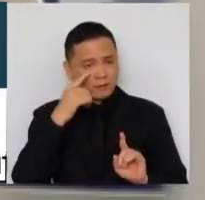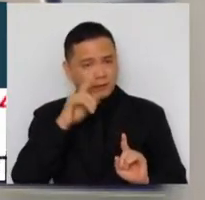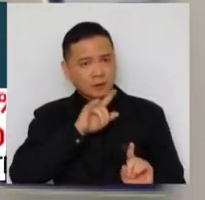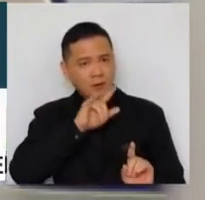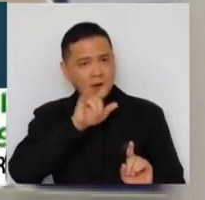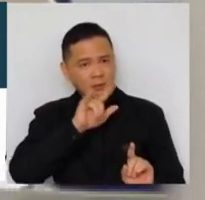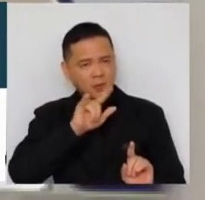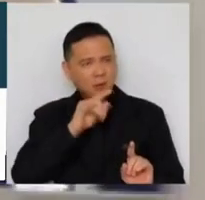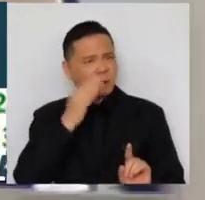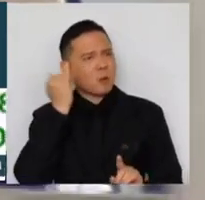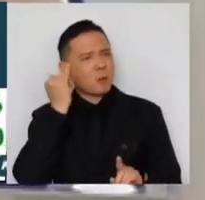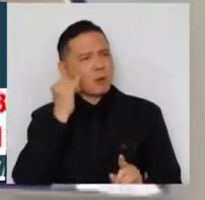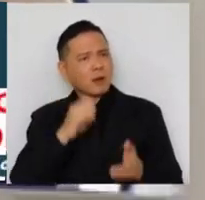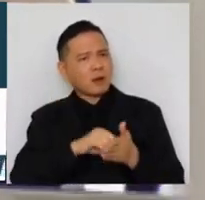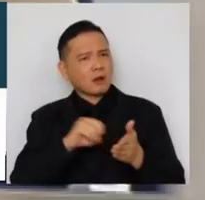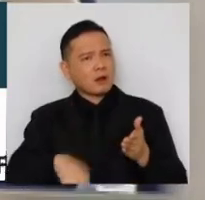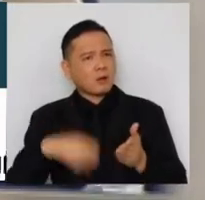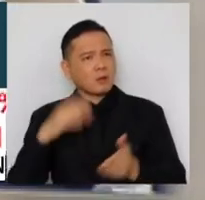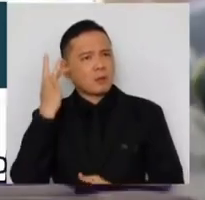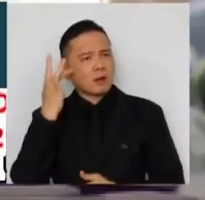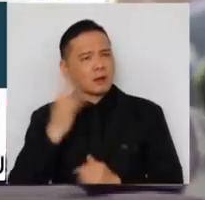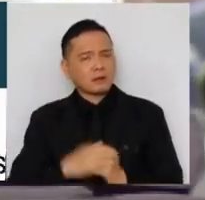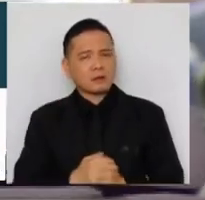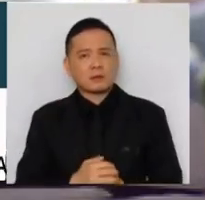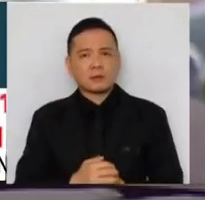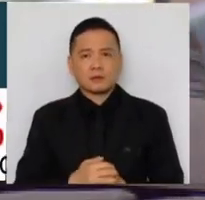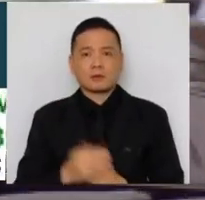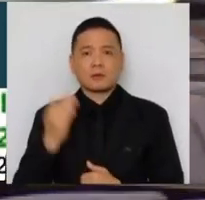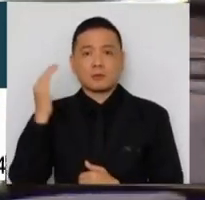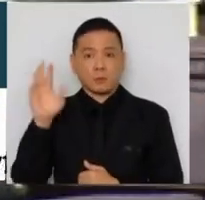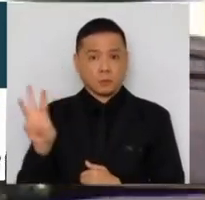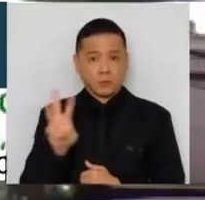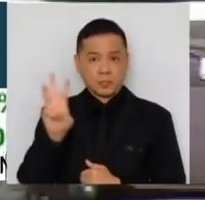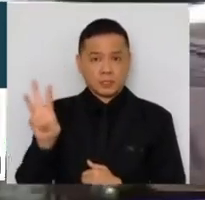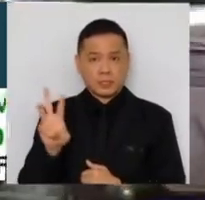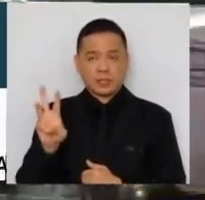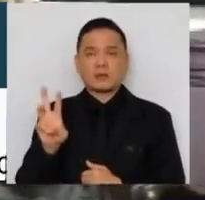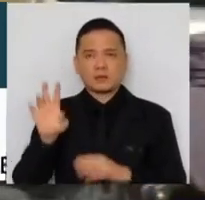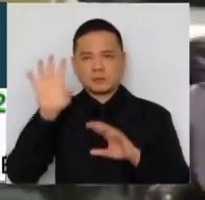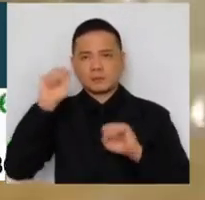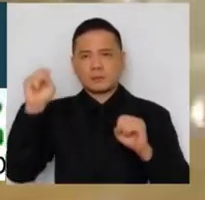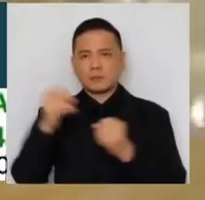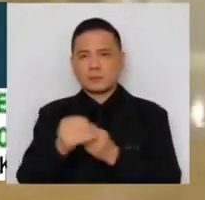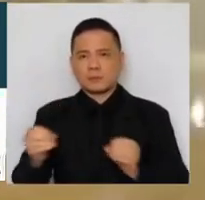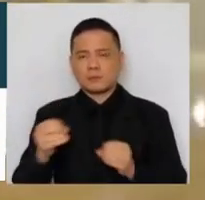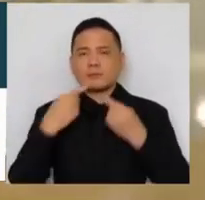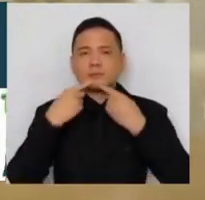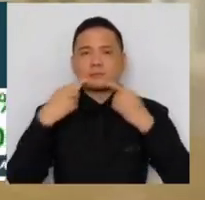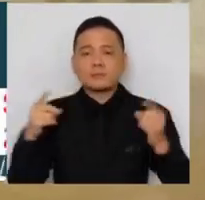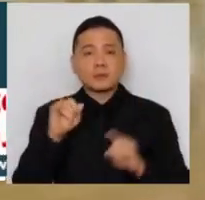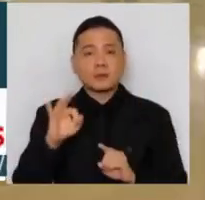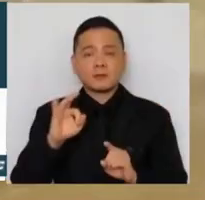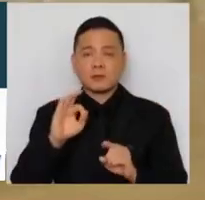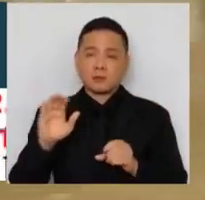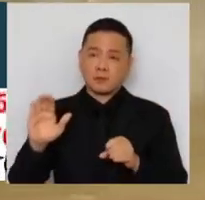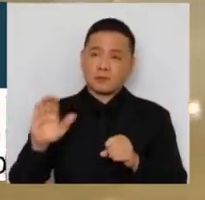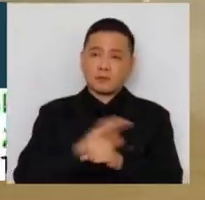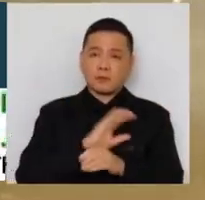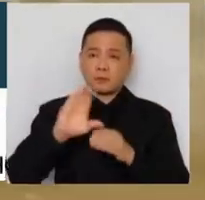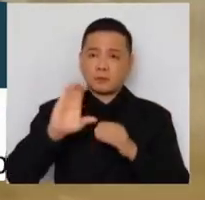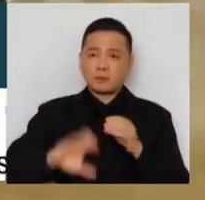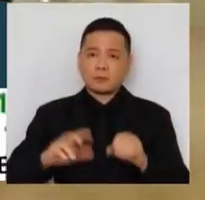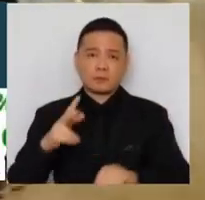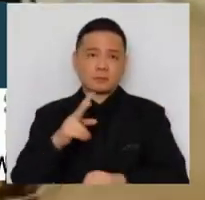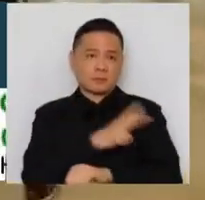fully vaccinated travelers. See, on Wednesday, Malacañang announced those fully vaccinated from so-called green countries are